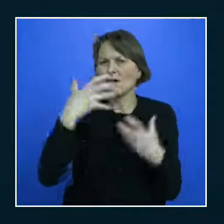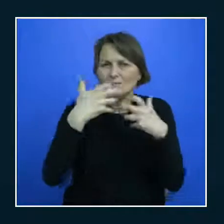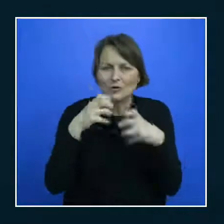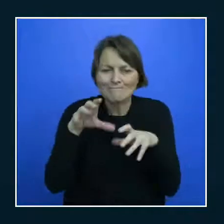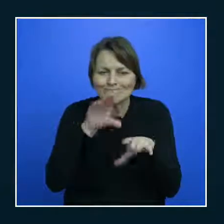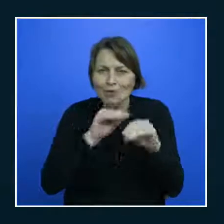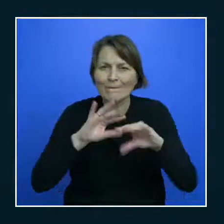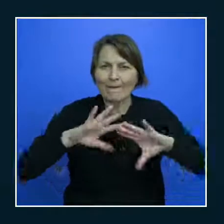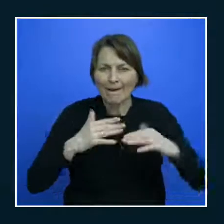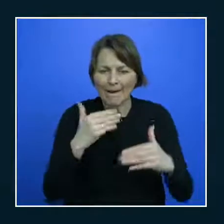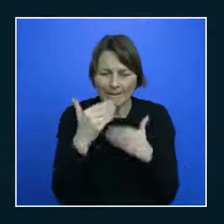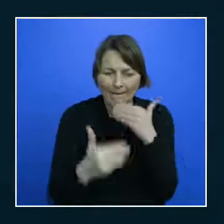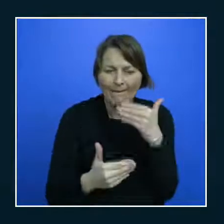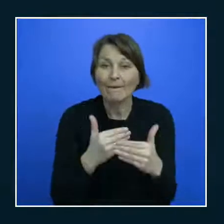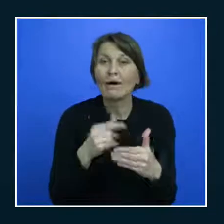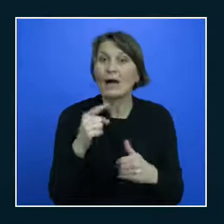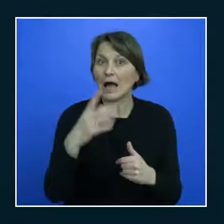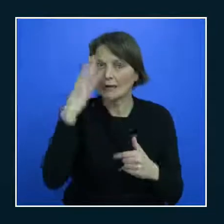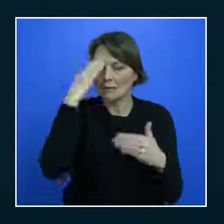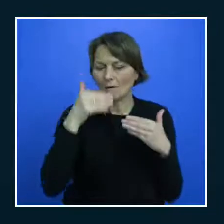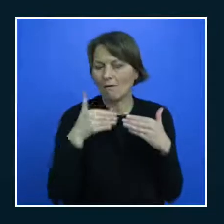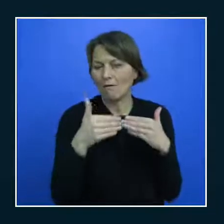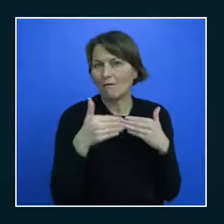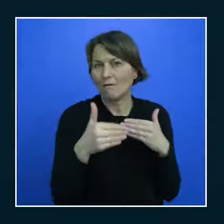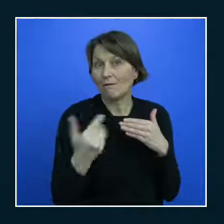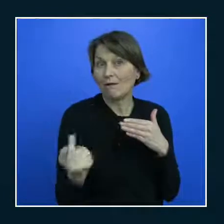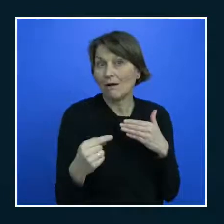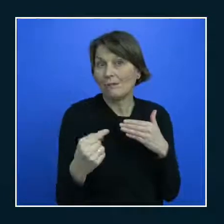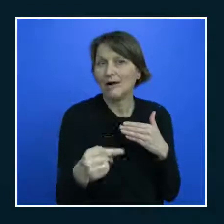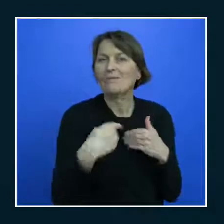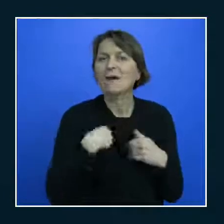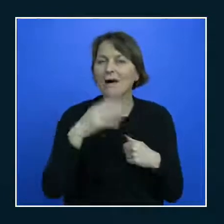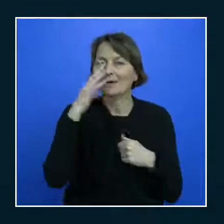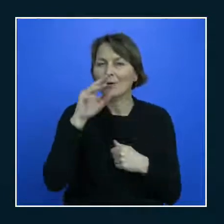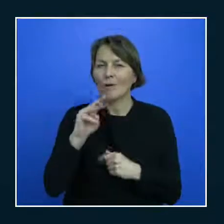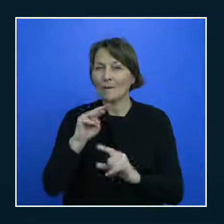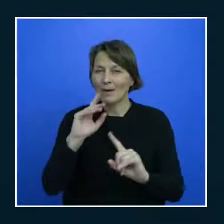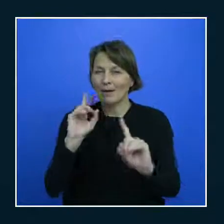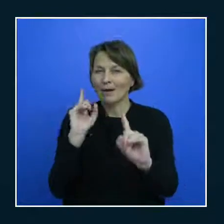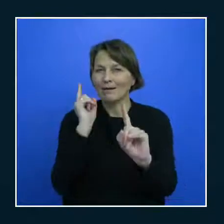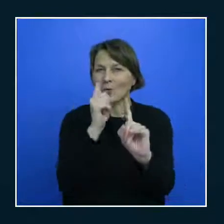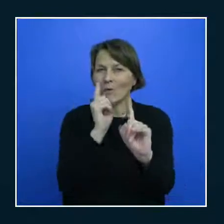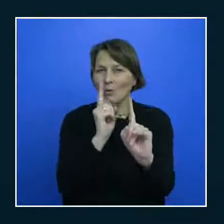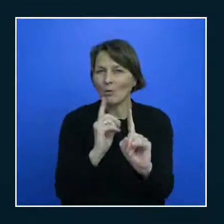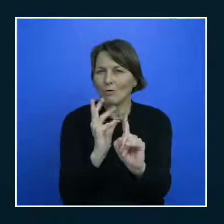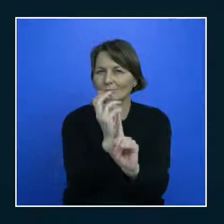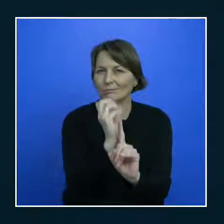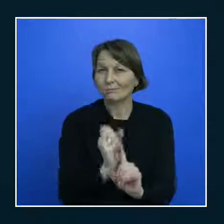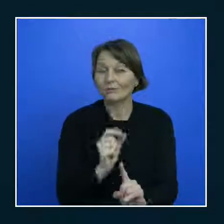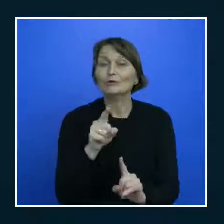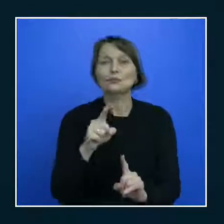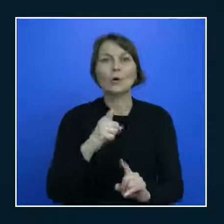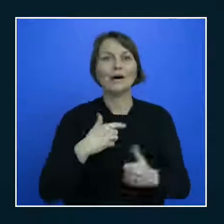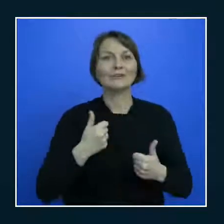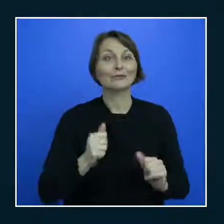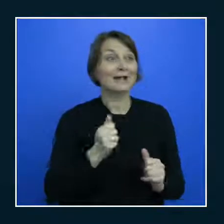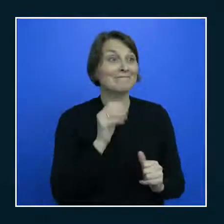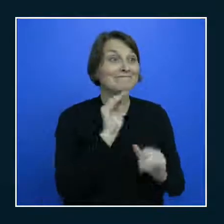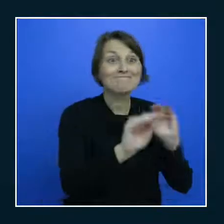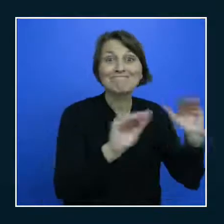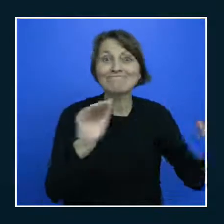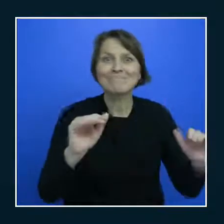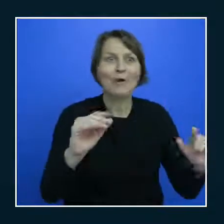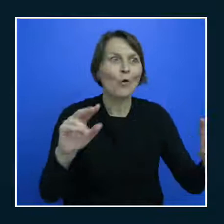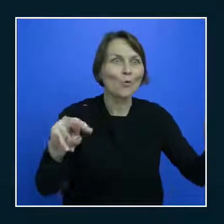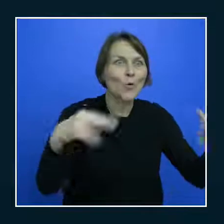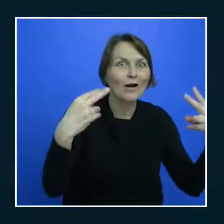down the pipe. I know what we're aiming to do, and I know the goals, and I try to convey it as an advocate to everyone that's watching and